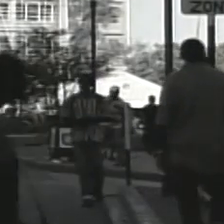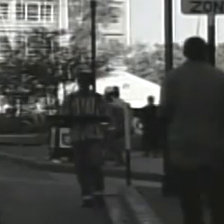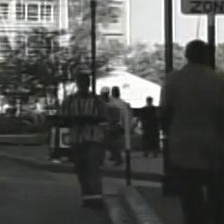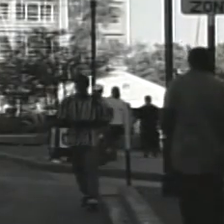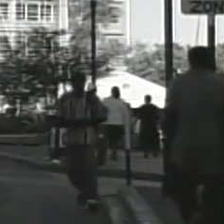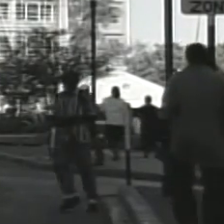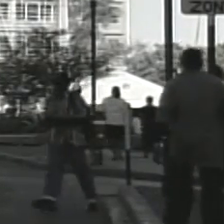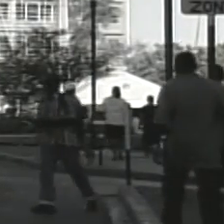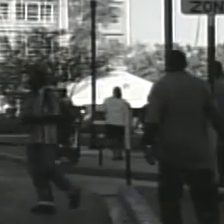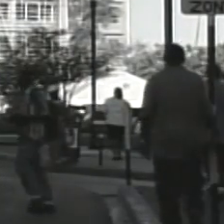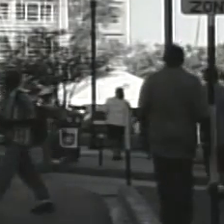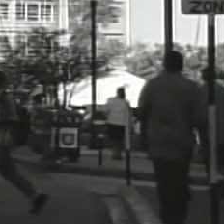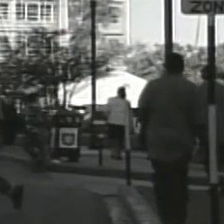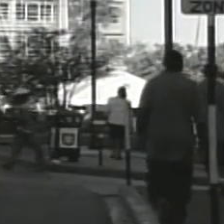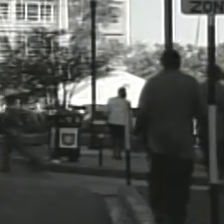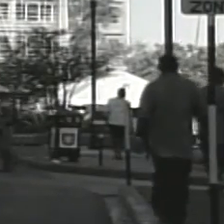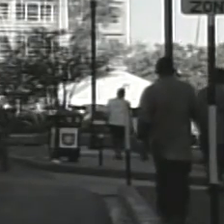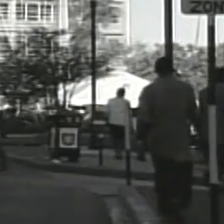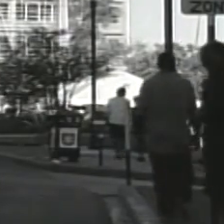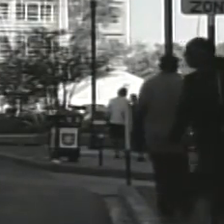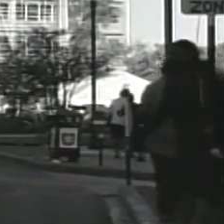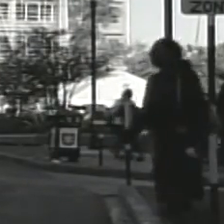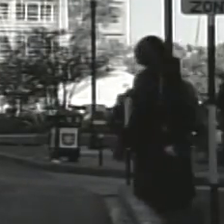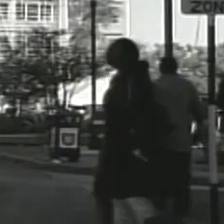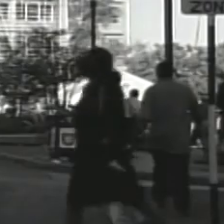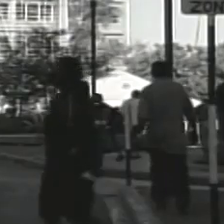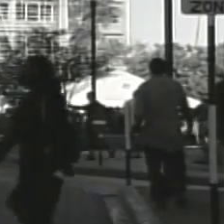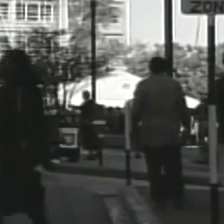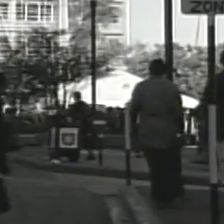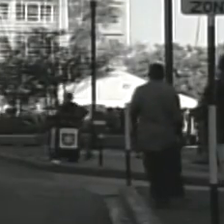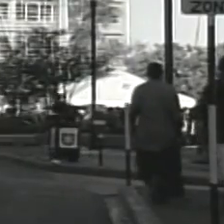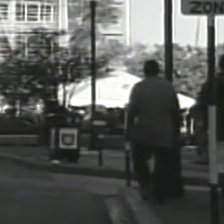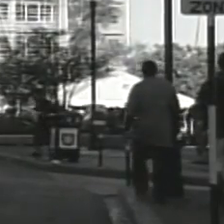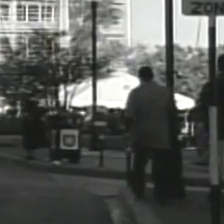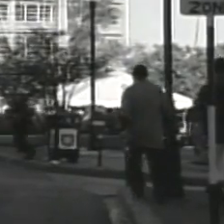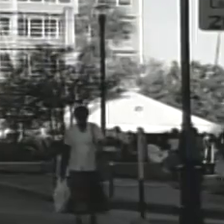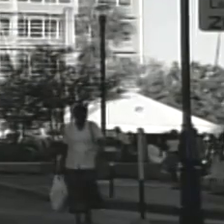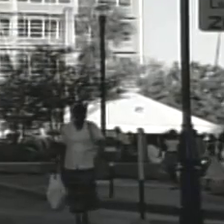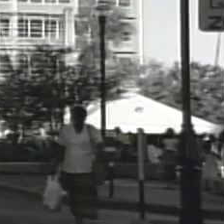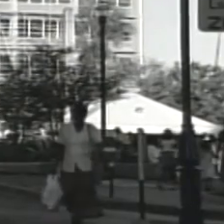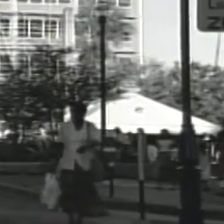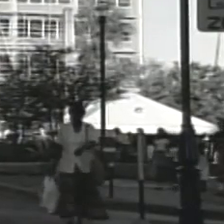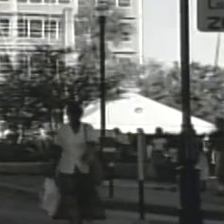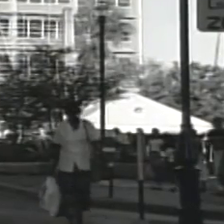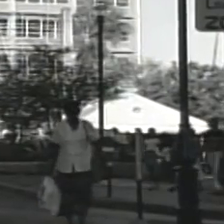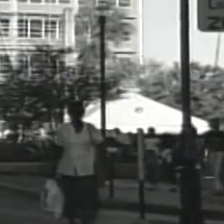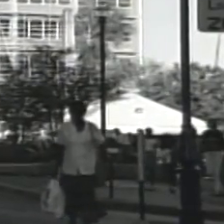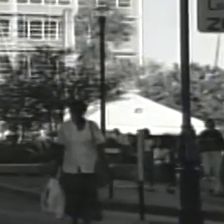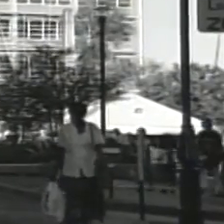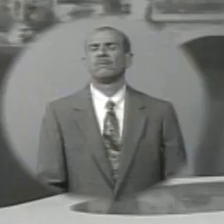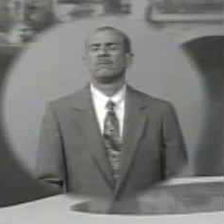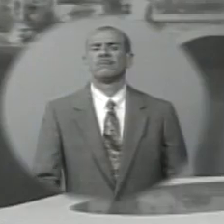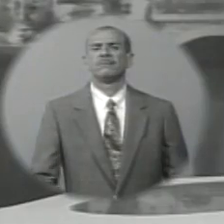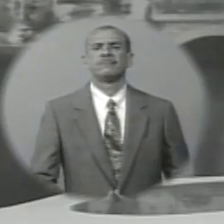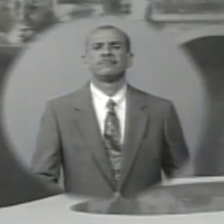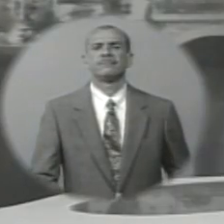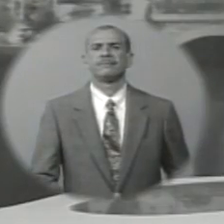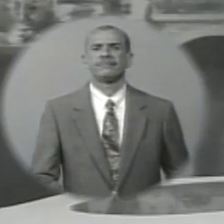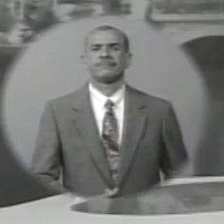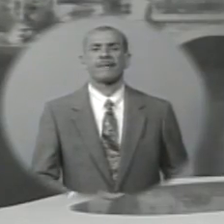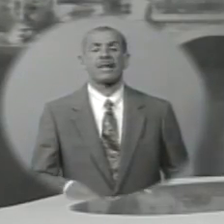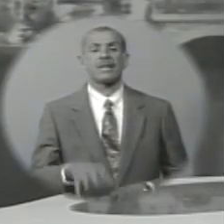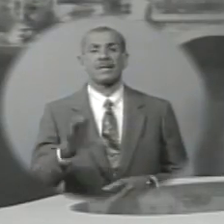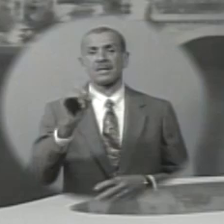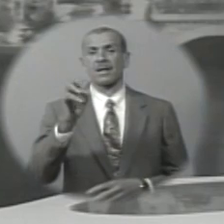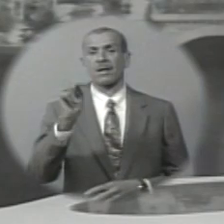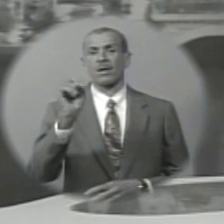can tell which impact will ultimately be greater. Kareem Smith, CBC News. Well, the